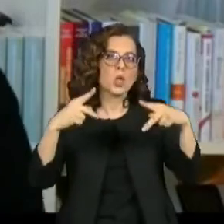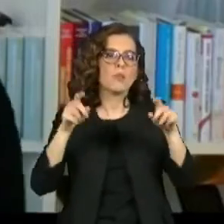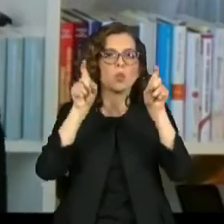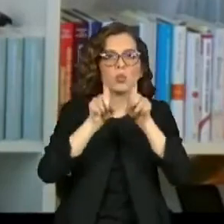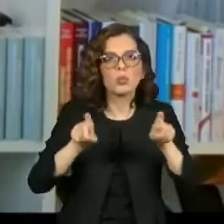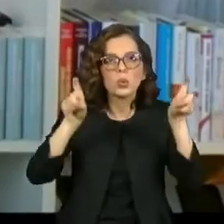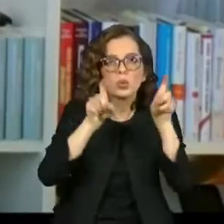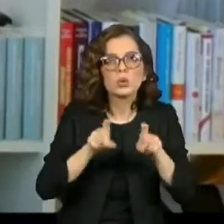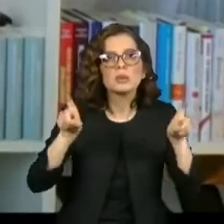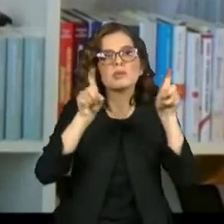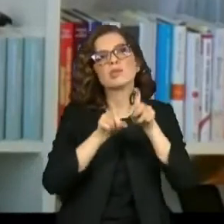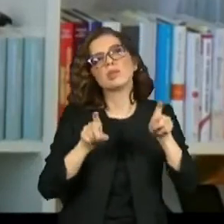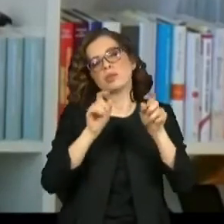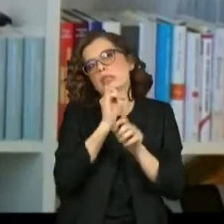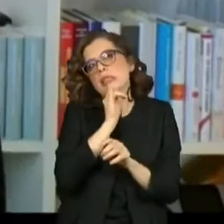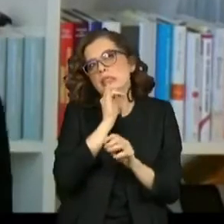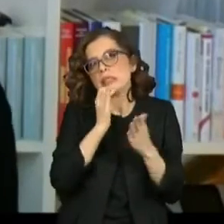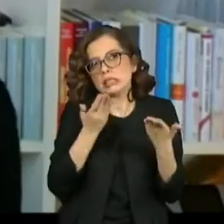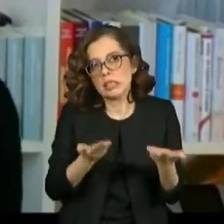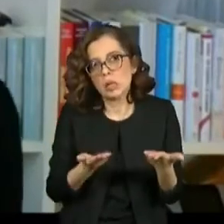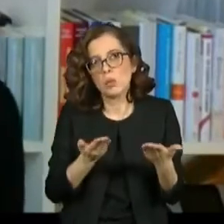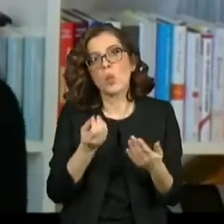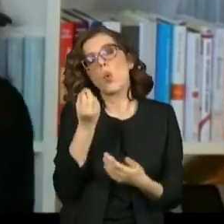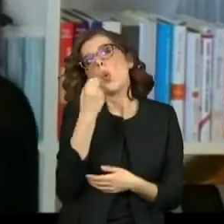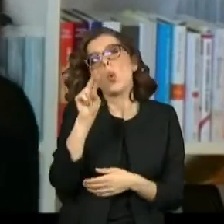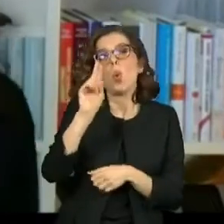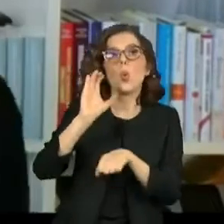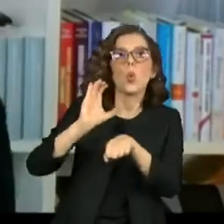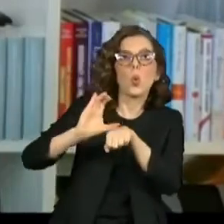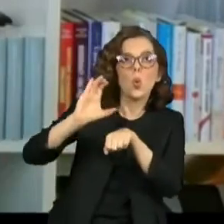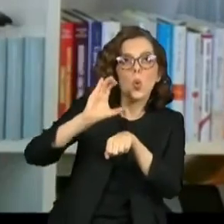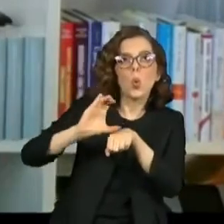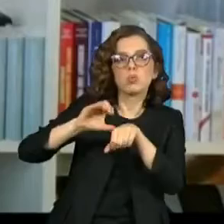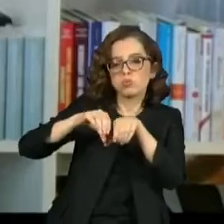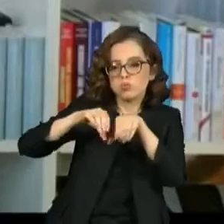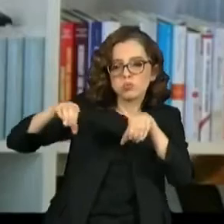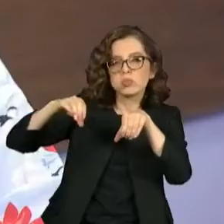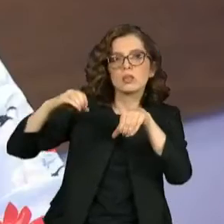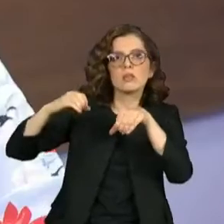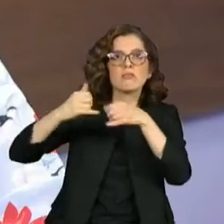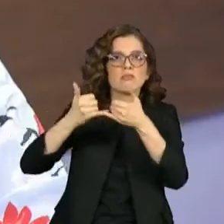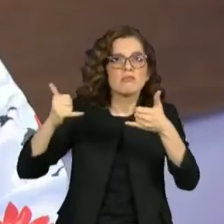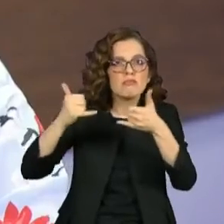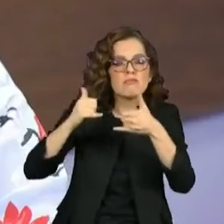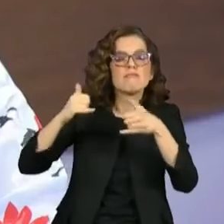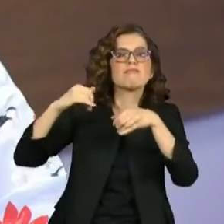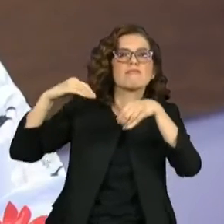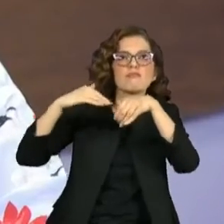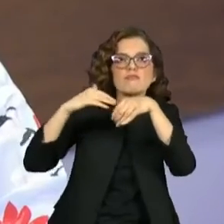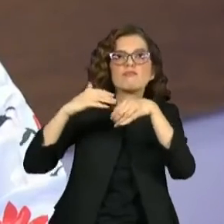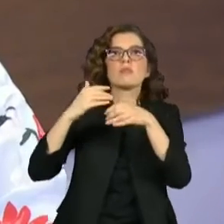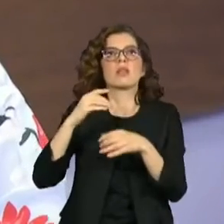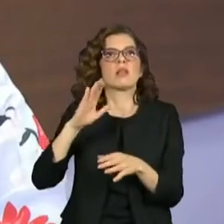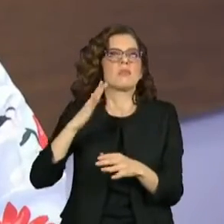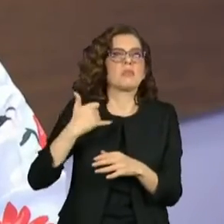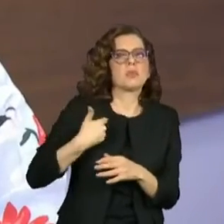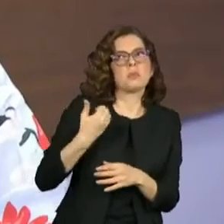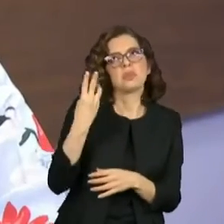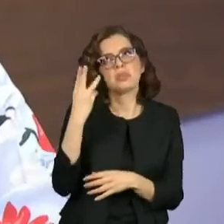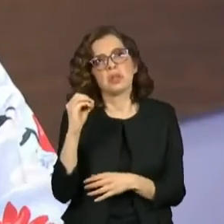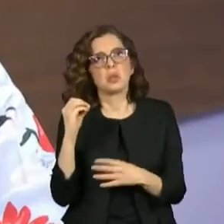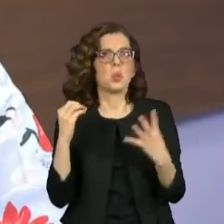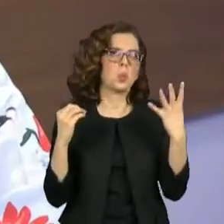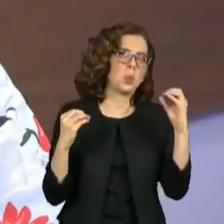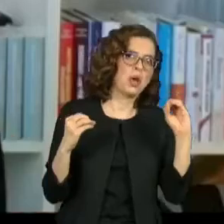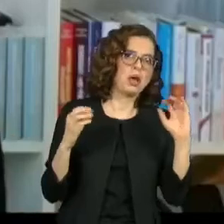do coding in it for a computer, or to be a plumber or a mechanic. And when you are in your 30s or